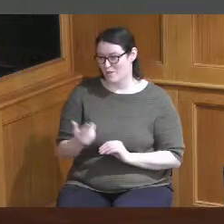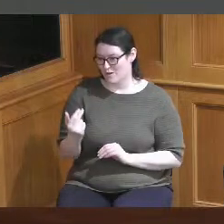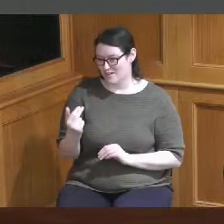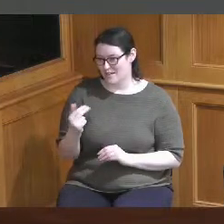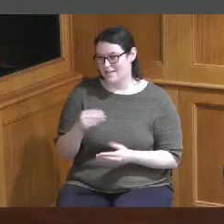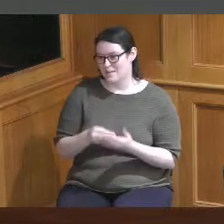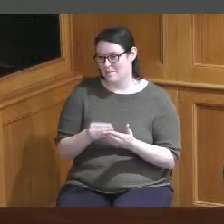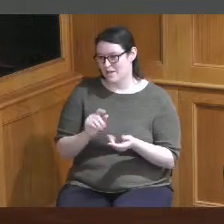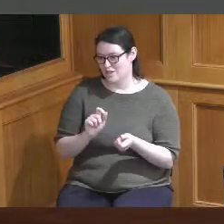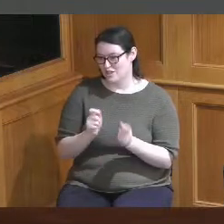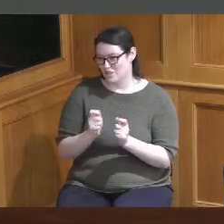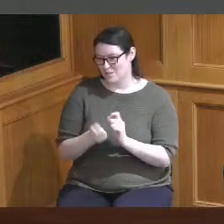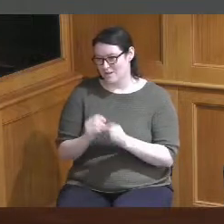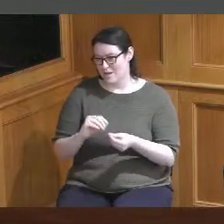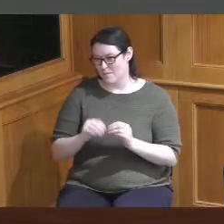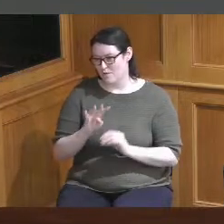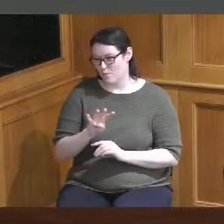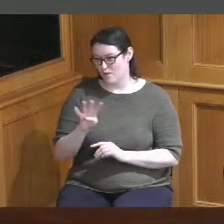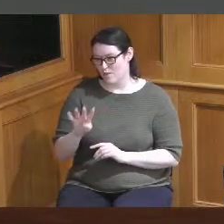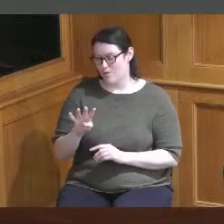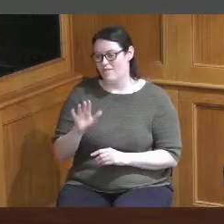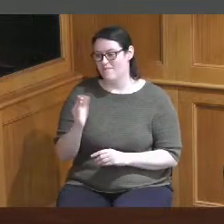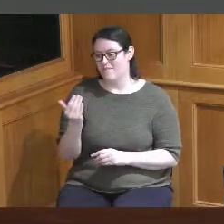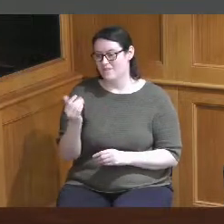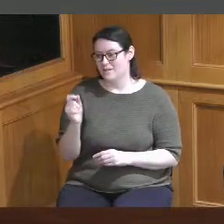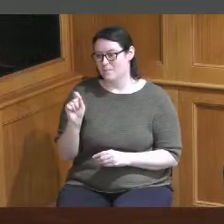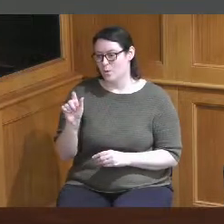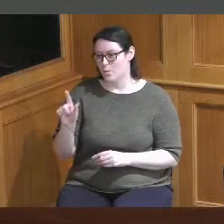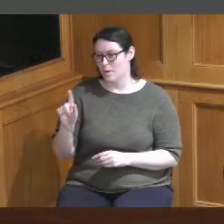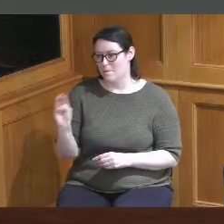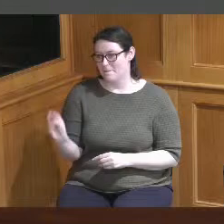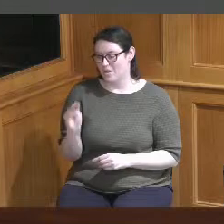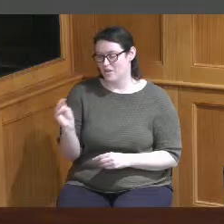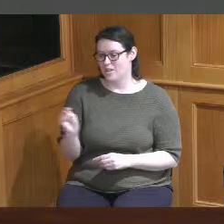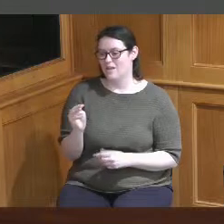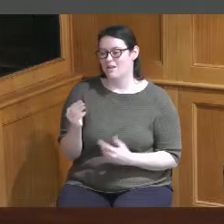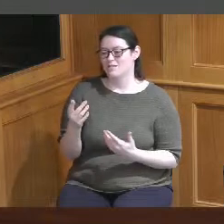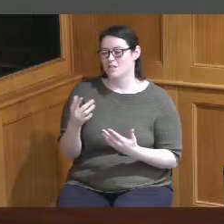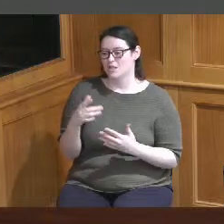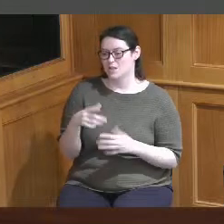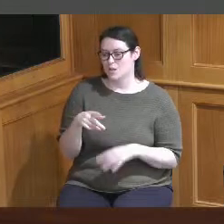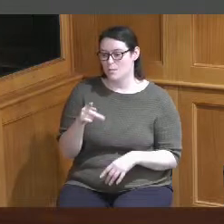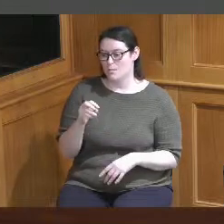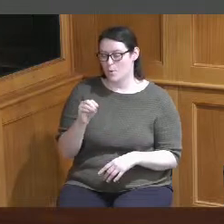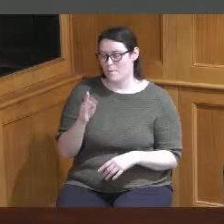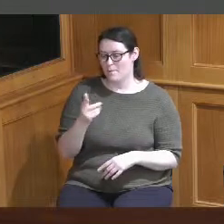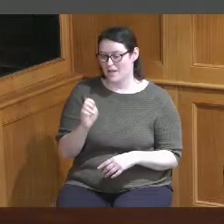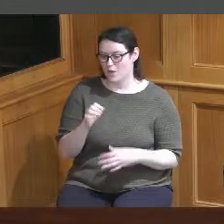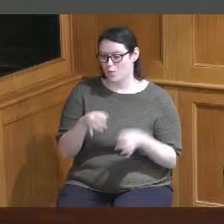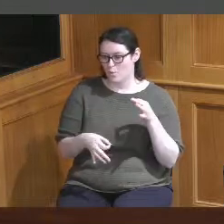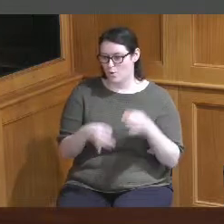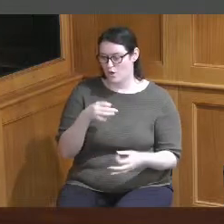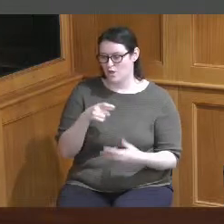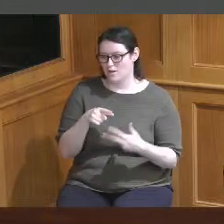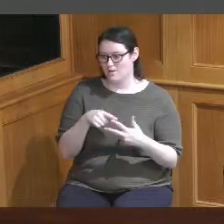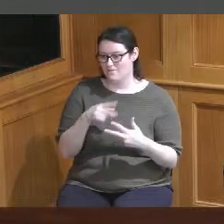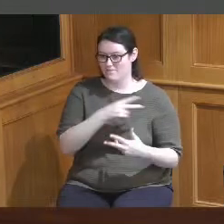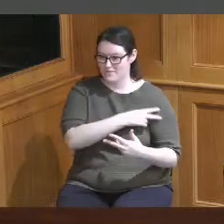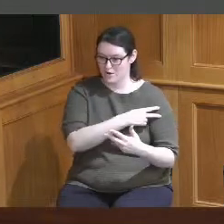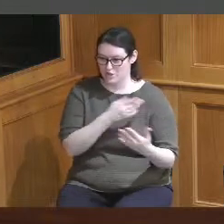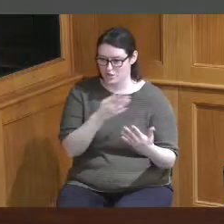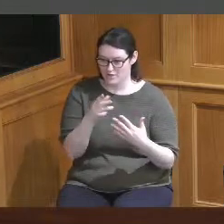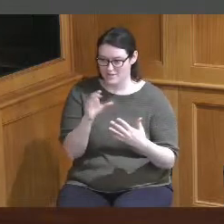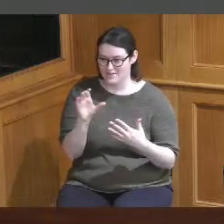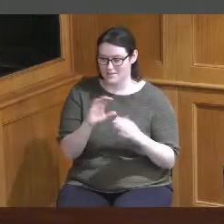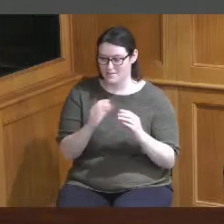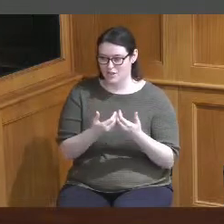adjustment number 43 in the amount of $15.1 million. This is probate court, Veteran Services